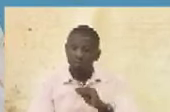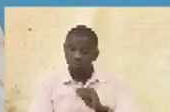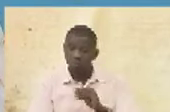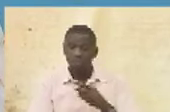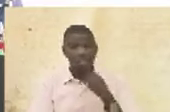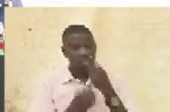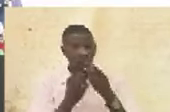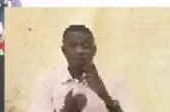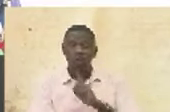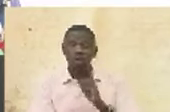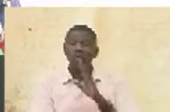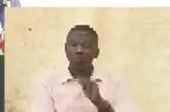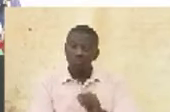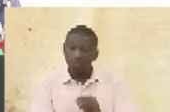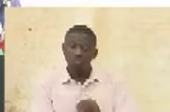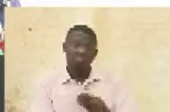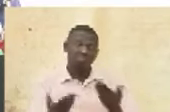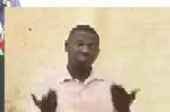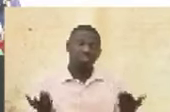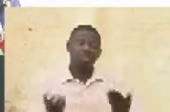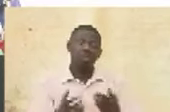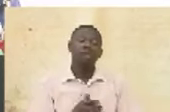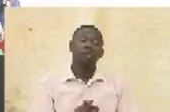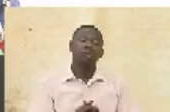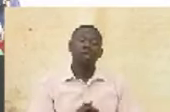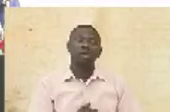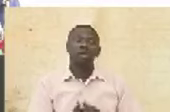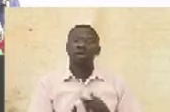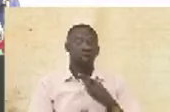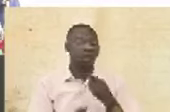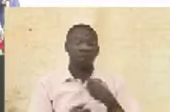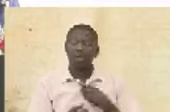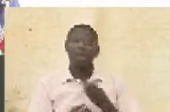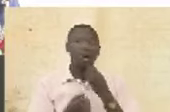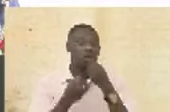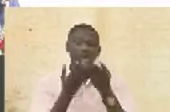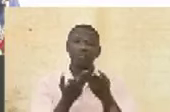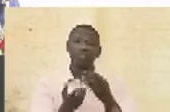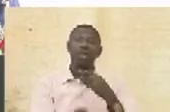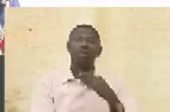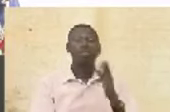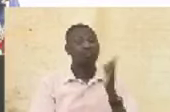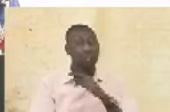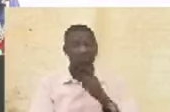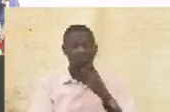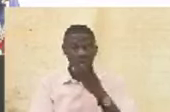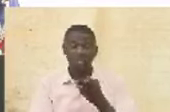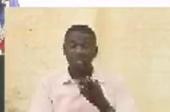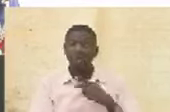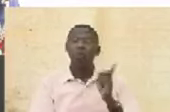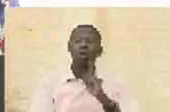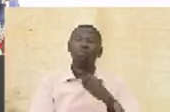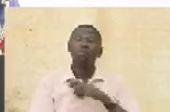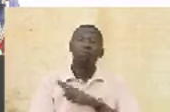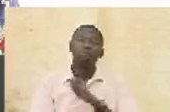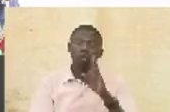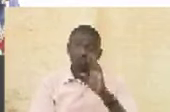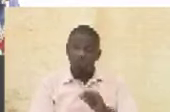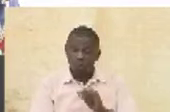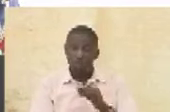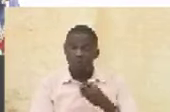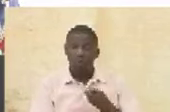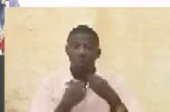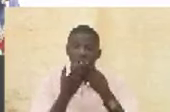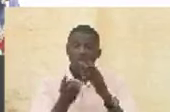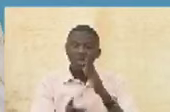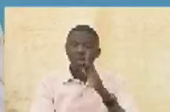waleke. They said that's what I did. Ngo ndunde ndeta mafule nga nyinyi ngine. And I will not tell them what I didn't do. I will not tell them that that's